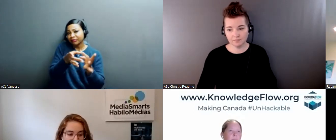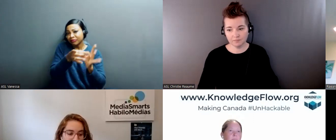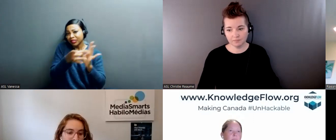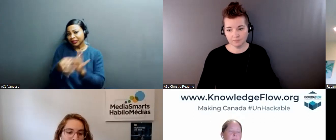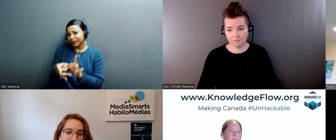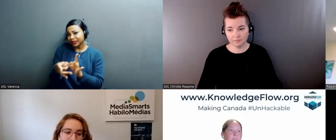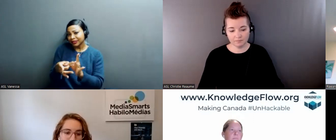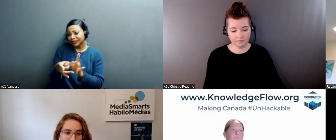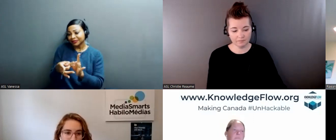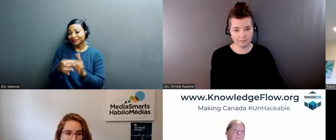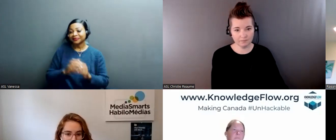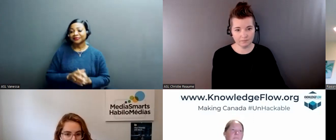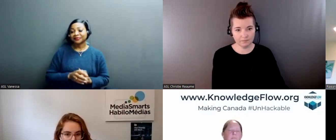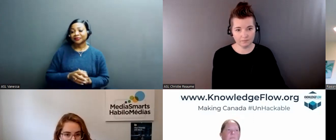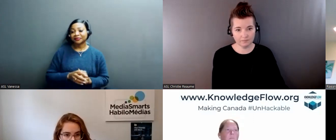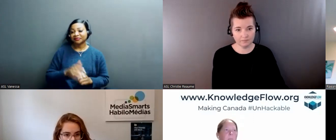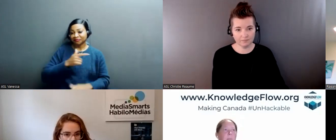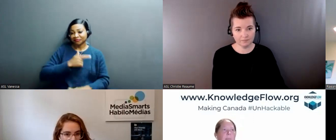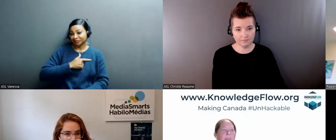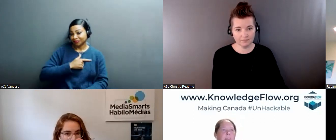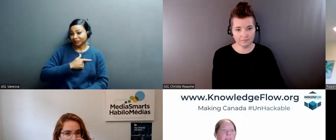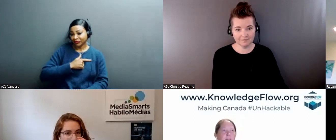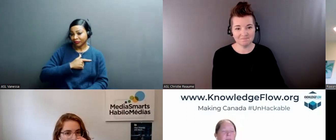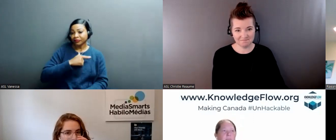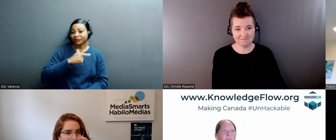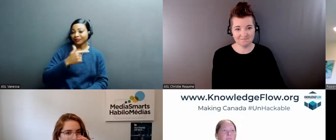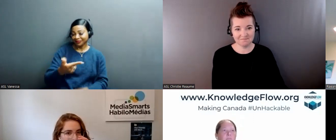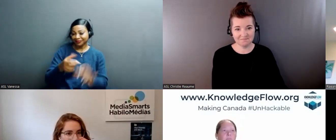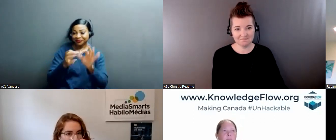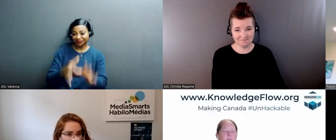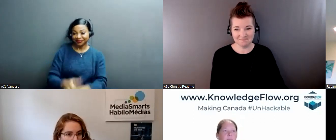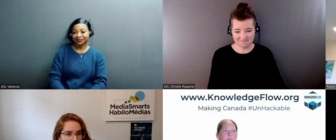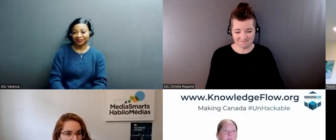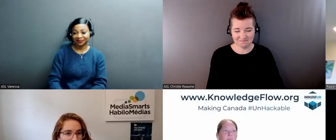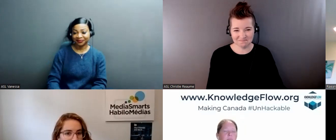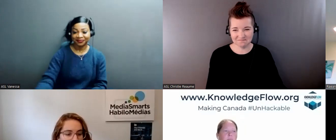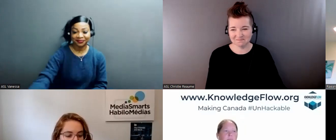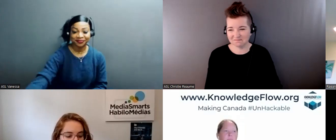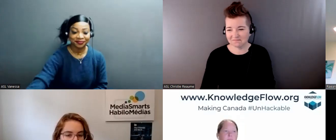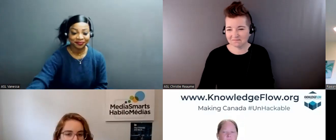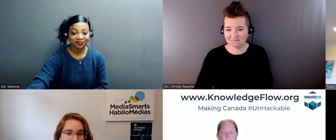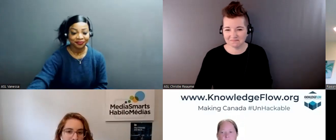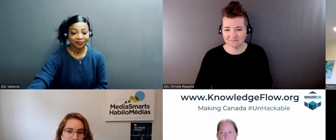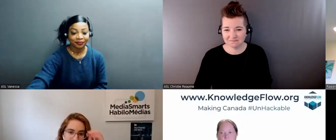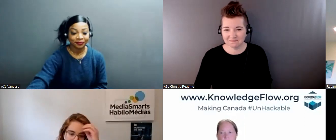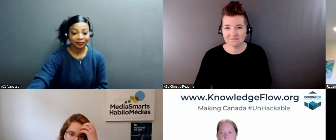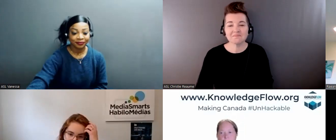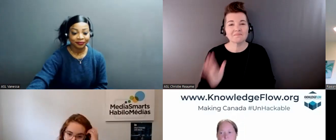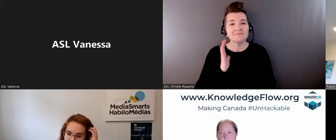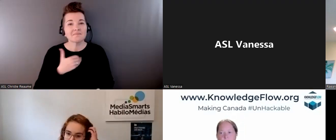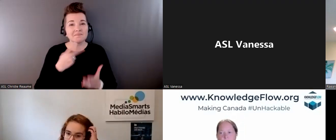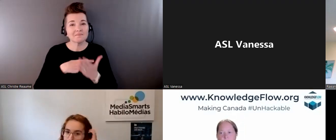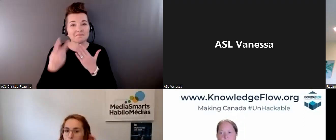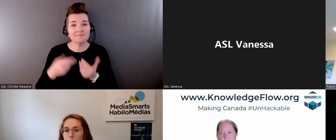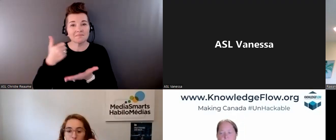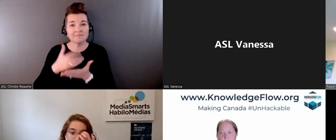yeah absolutely I'll give a little bit of background about the digit program it's it's provided by help age Canada which is a